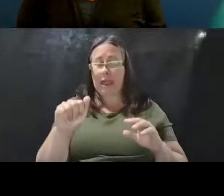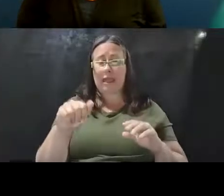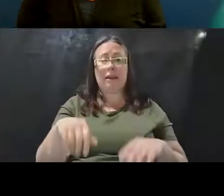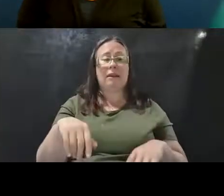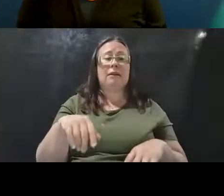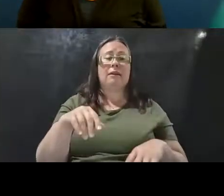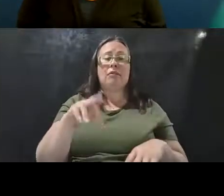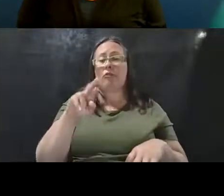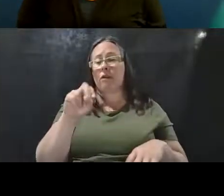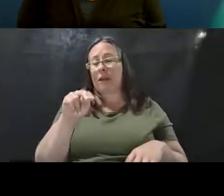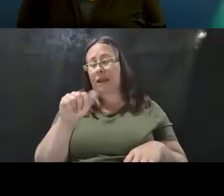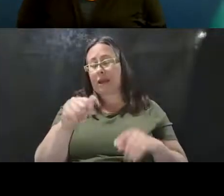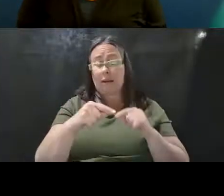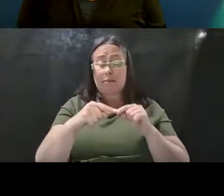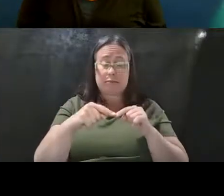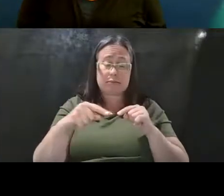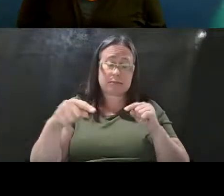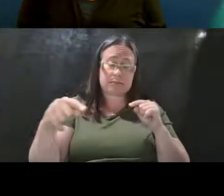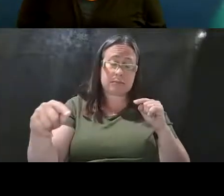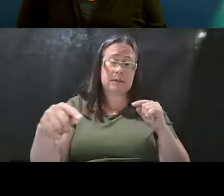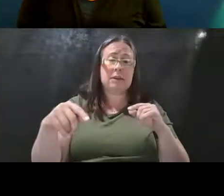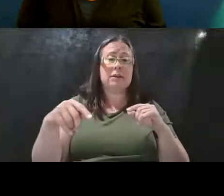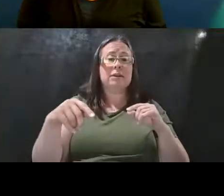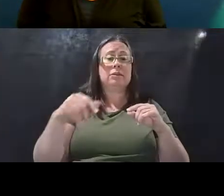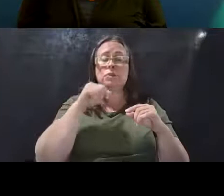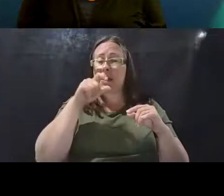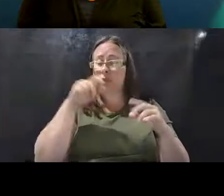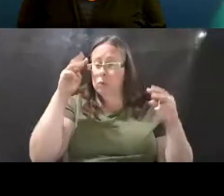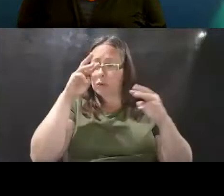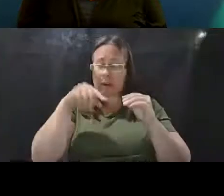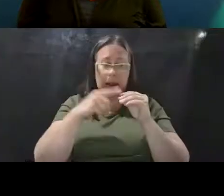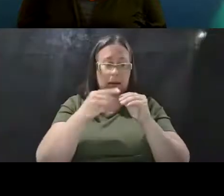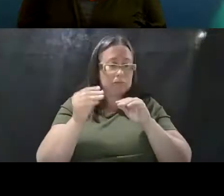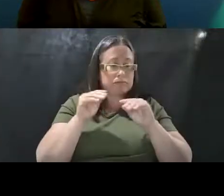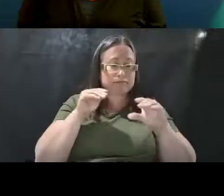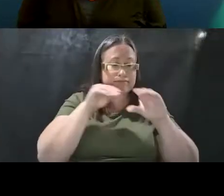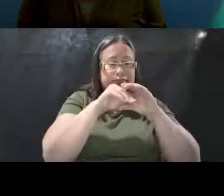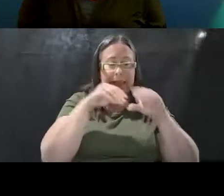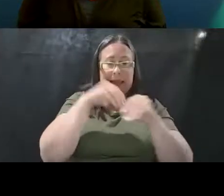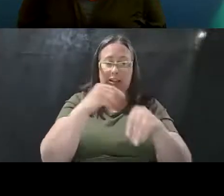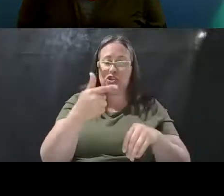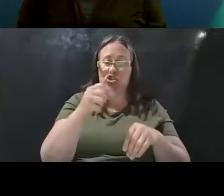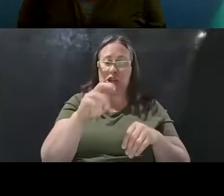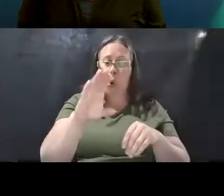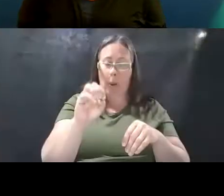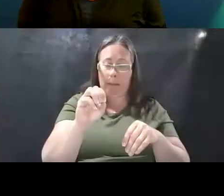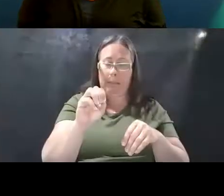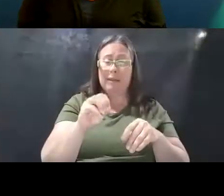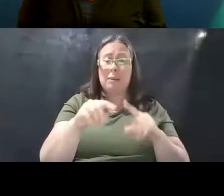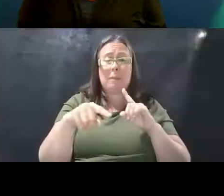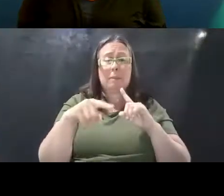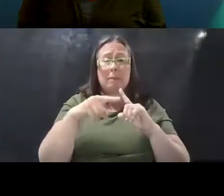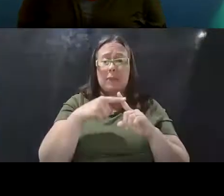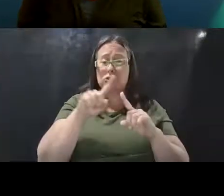very short half-life. We don't have to worry about them integrating into the genome. And for reprogramming, all you need is the